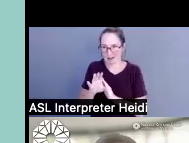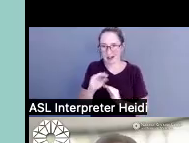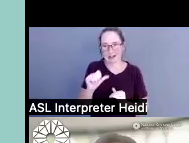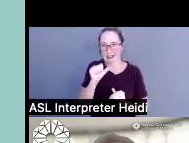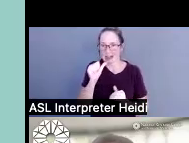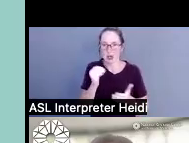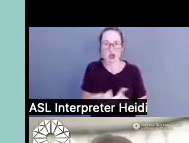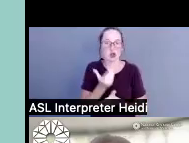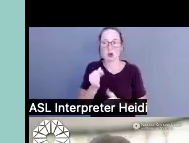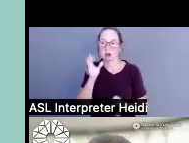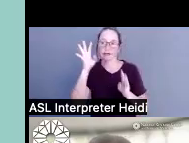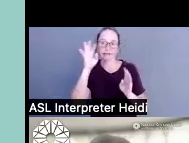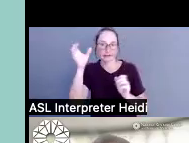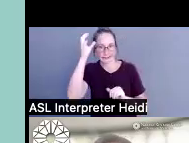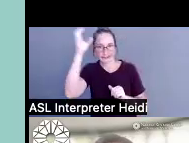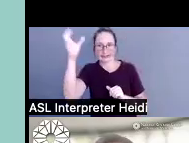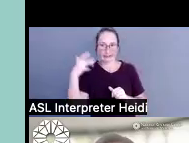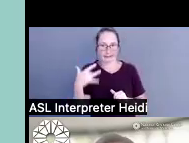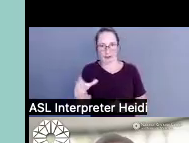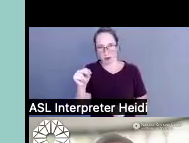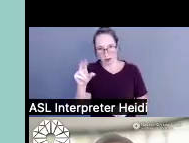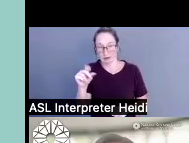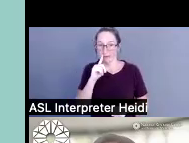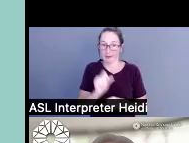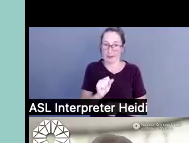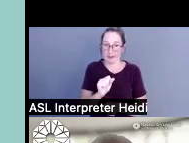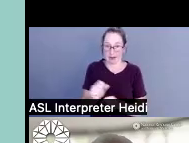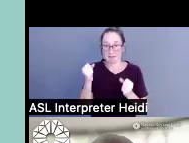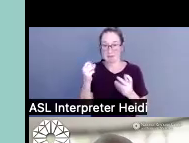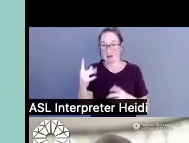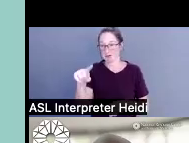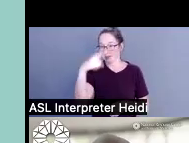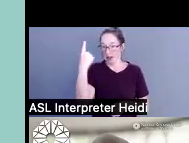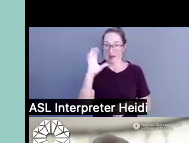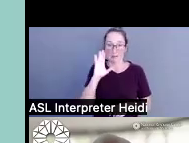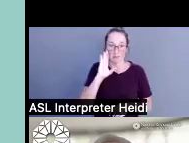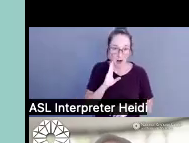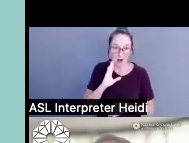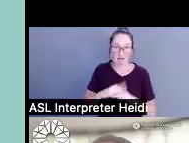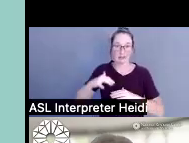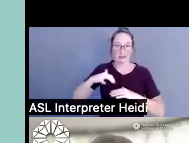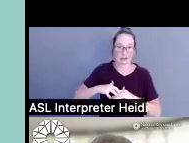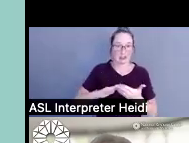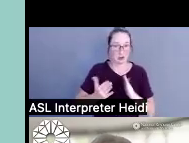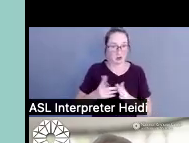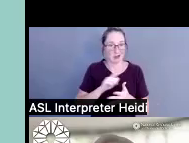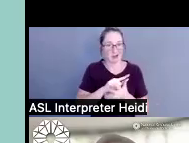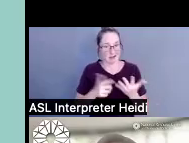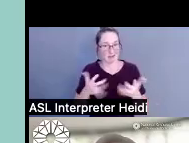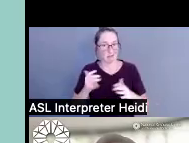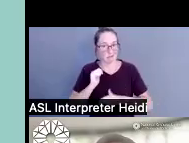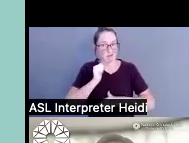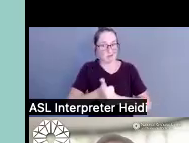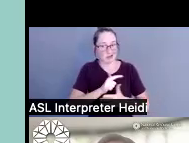new or innovative concept generally. In fact, many Black, Brown, and Indigenous communities have been implementing